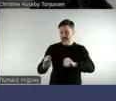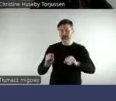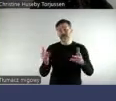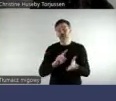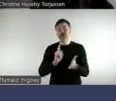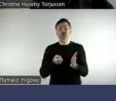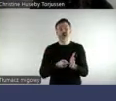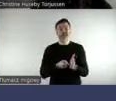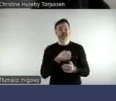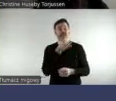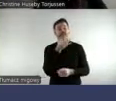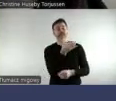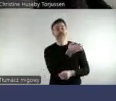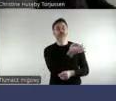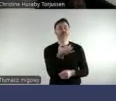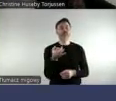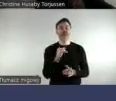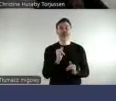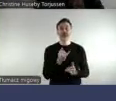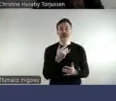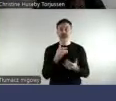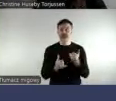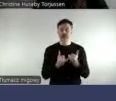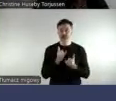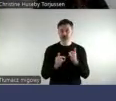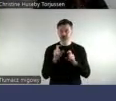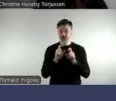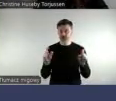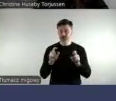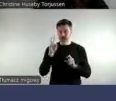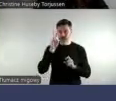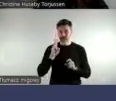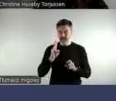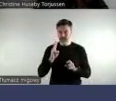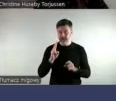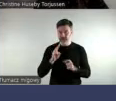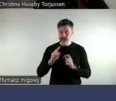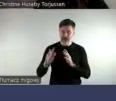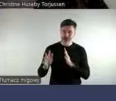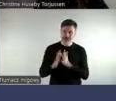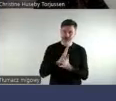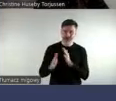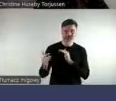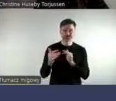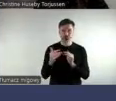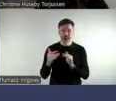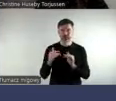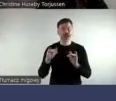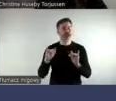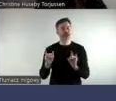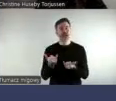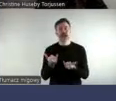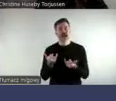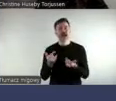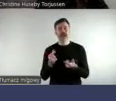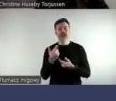in times of war. And military conflict, of course. So as I said before, we have done an analysis on the scenario of war in